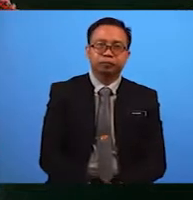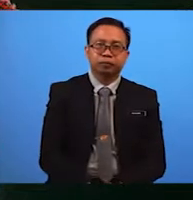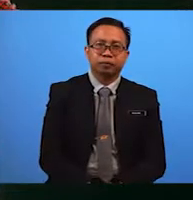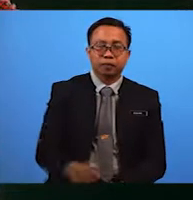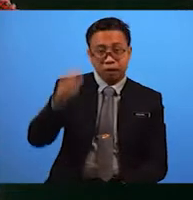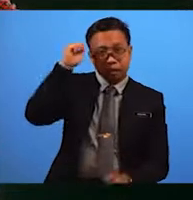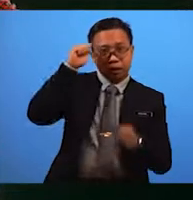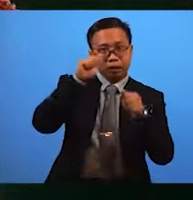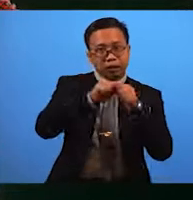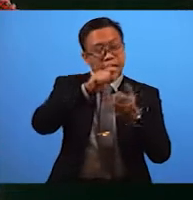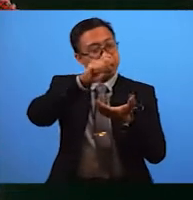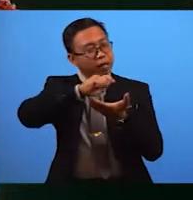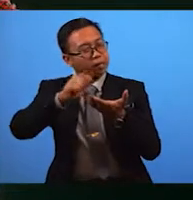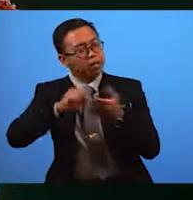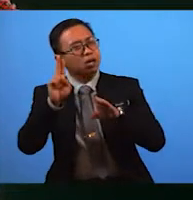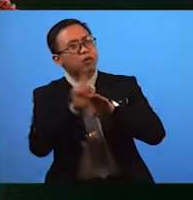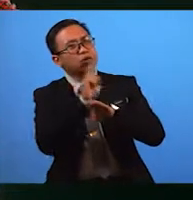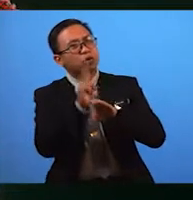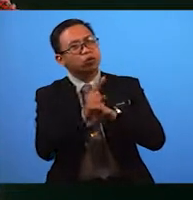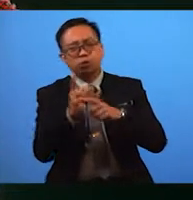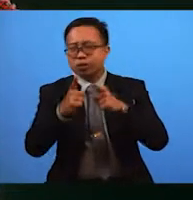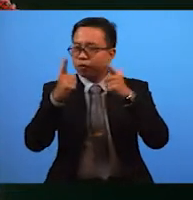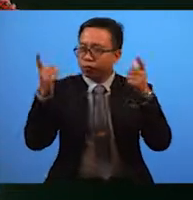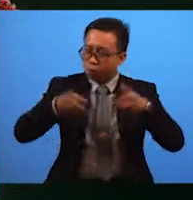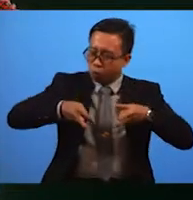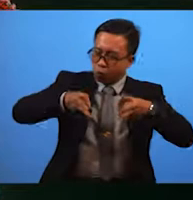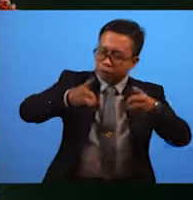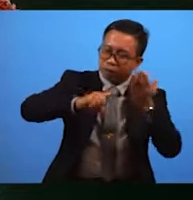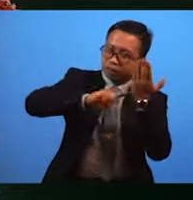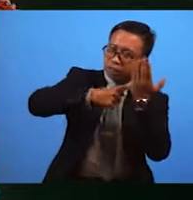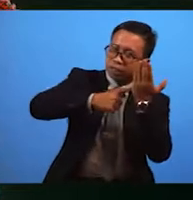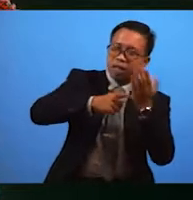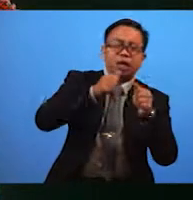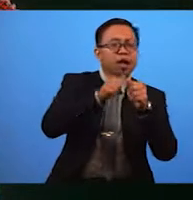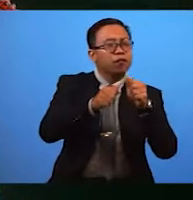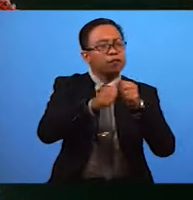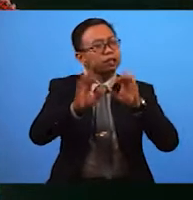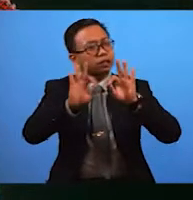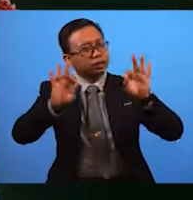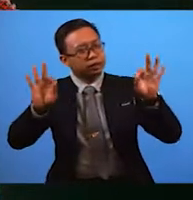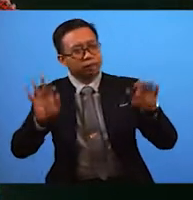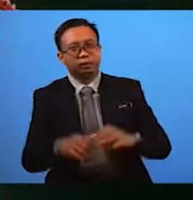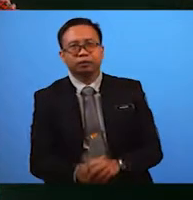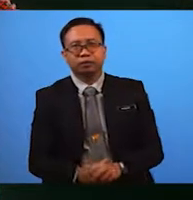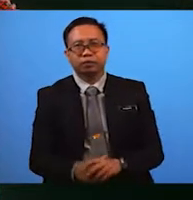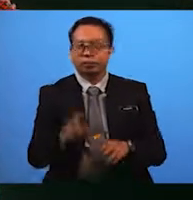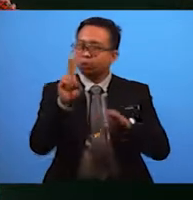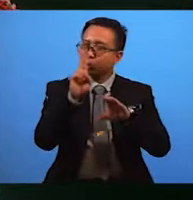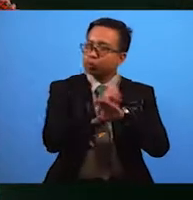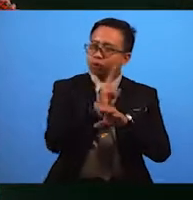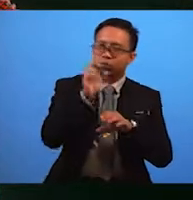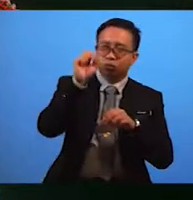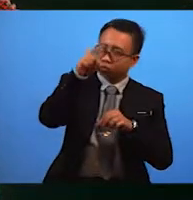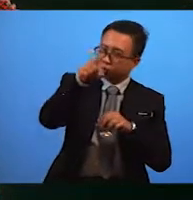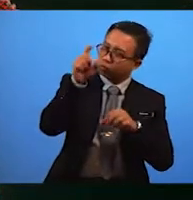Notice that this writer uses a different way to start every sentence. You should do this